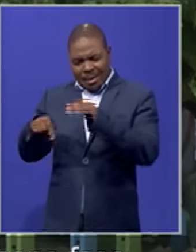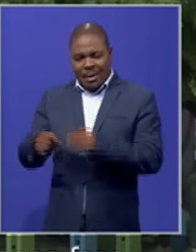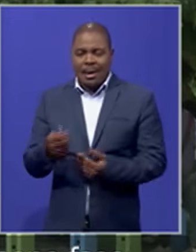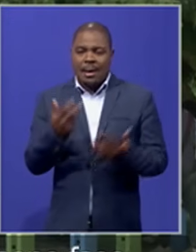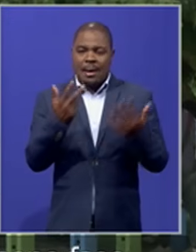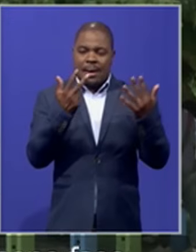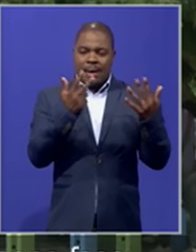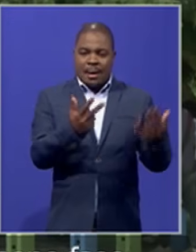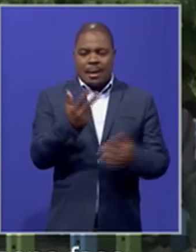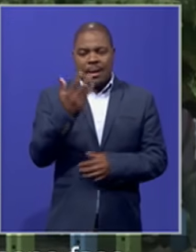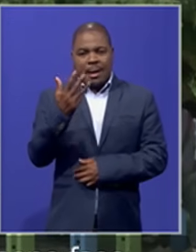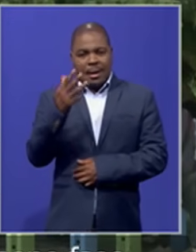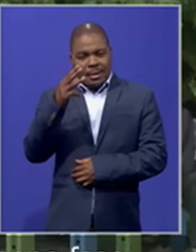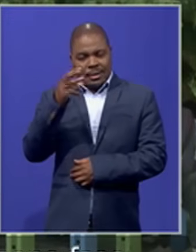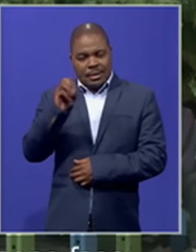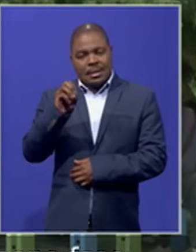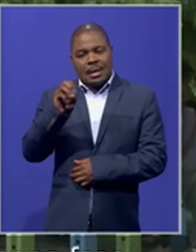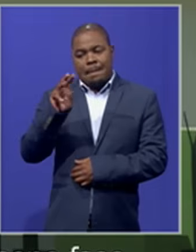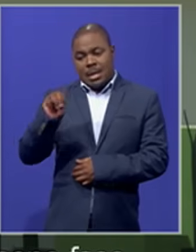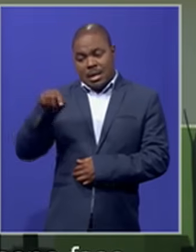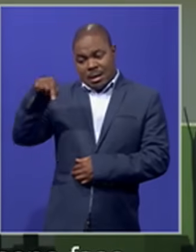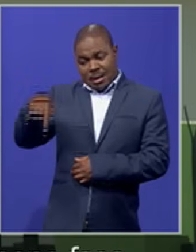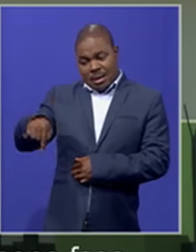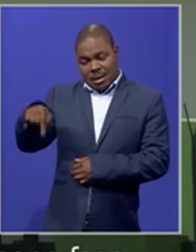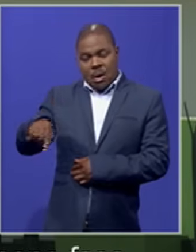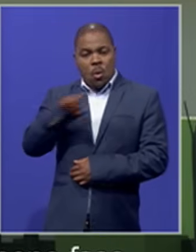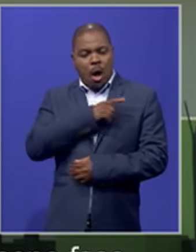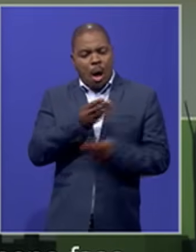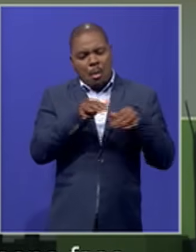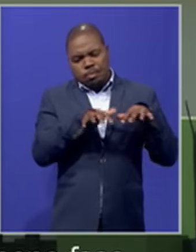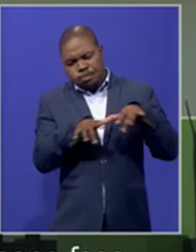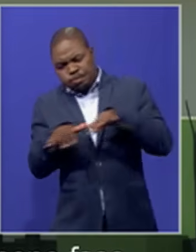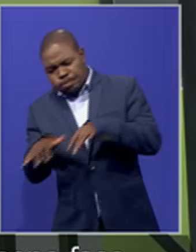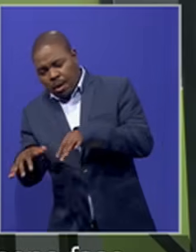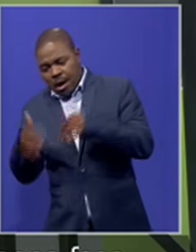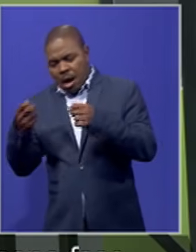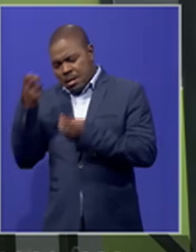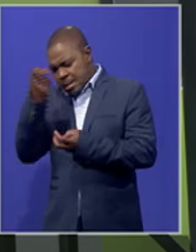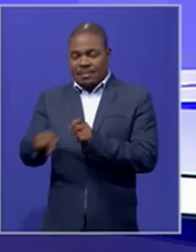le masomesenyane ka tlase morago ga kotsi ya go kgerega ga leraga le tšwela pele.